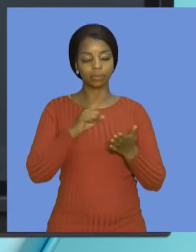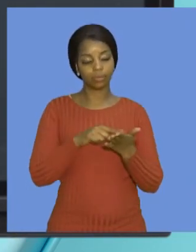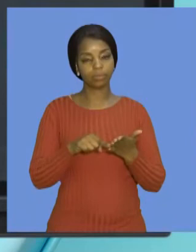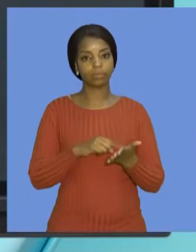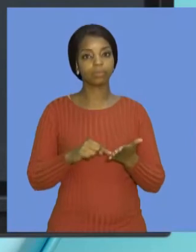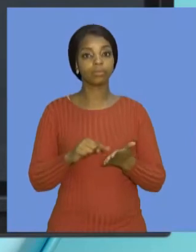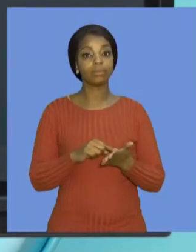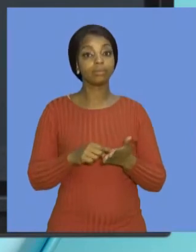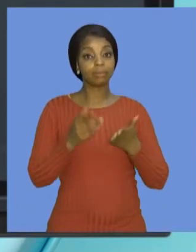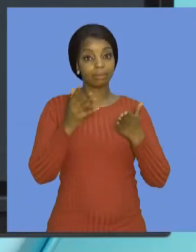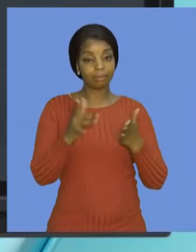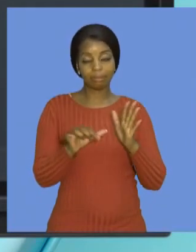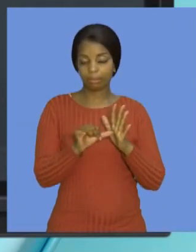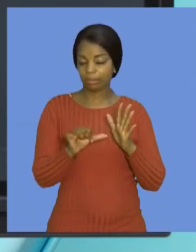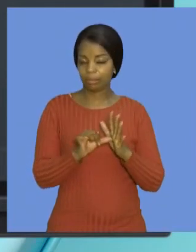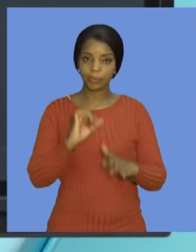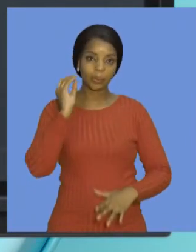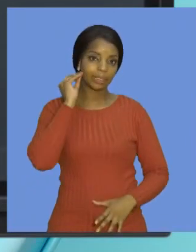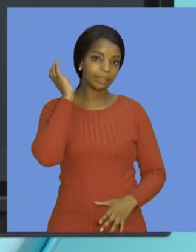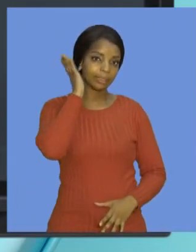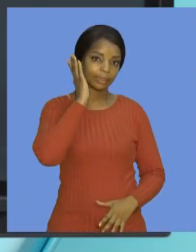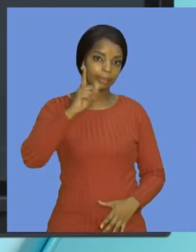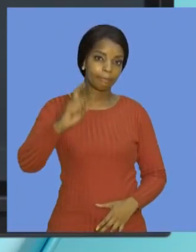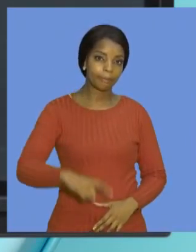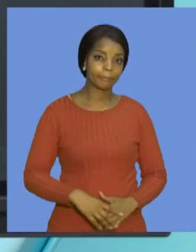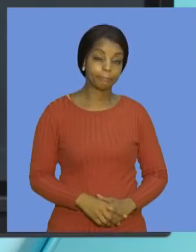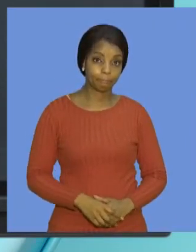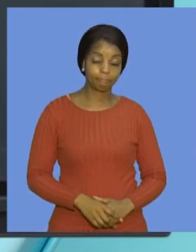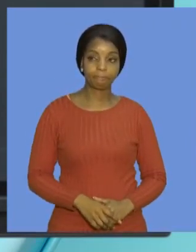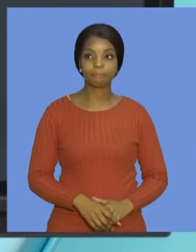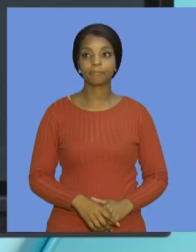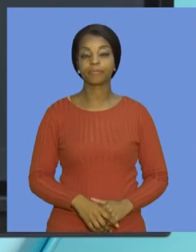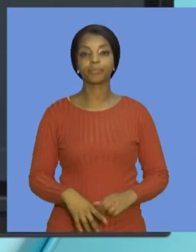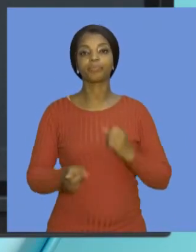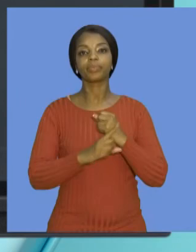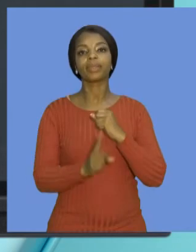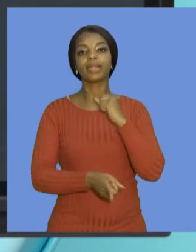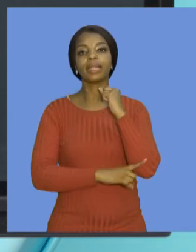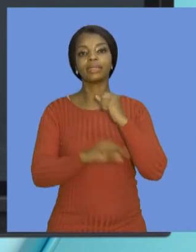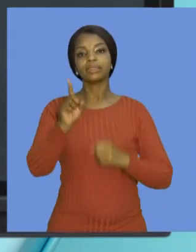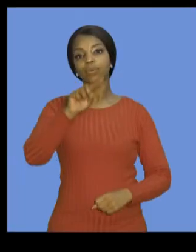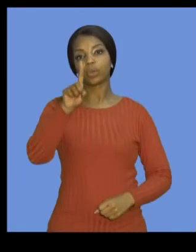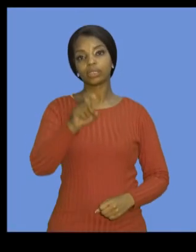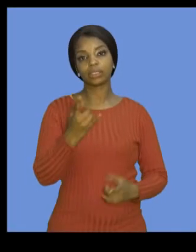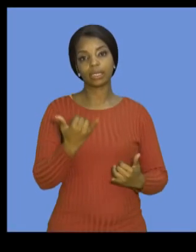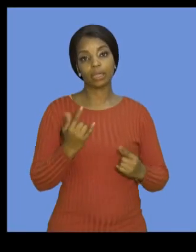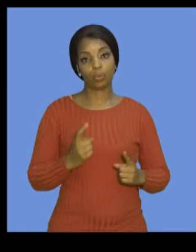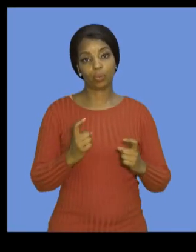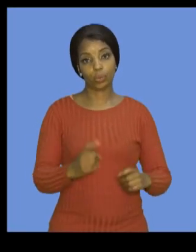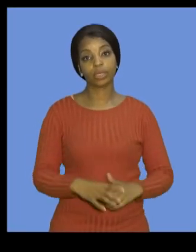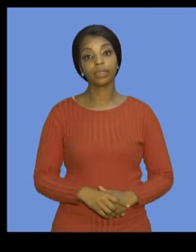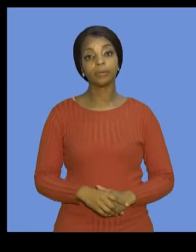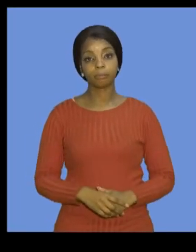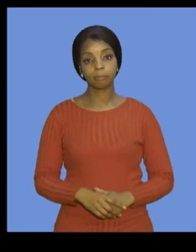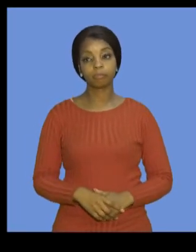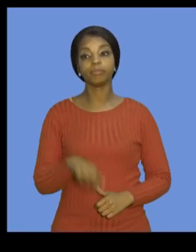you are calculating, and also that's the main thing that you please need to take from there. So let's quickly look at the last question, but I'm gonna need you